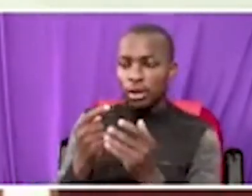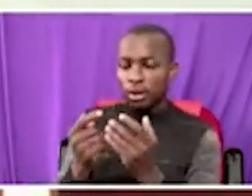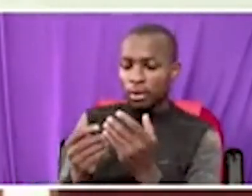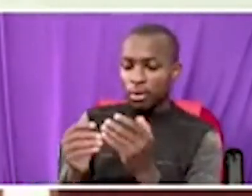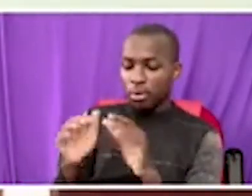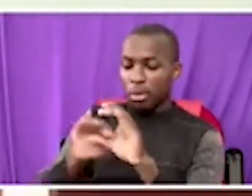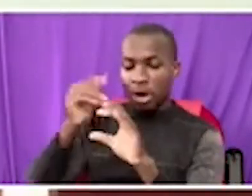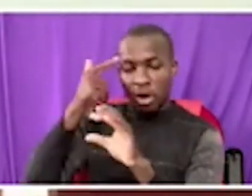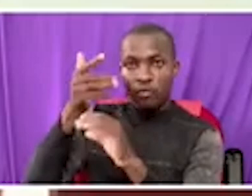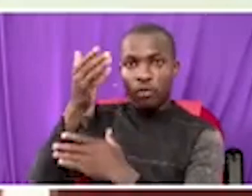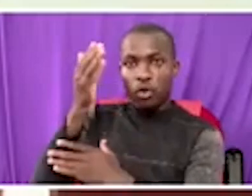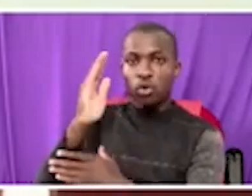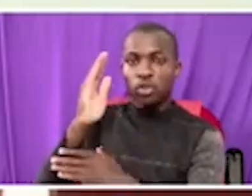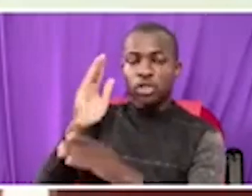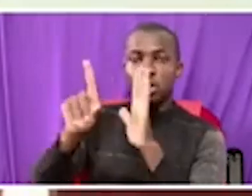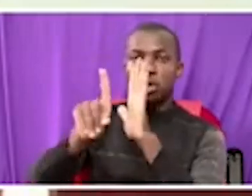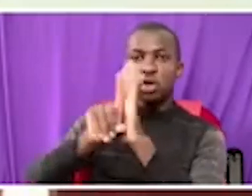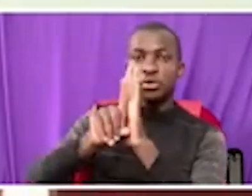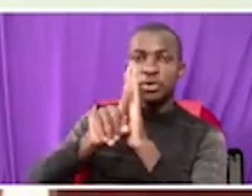laws.